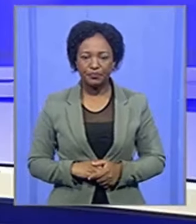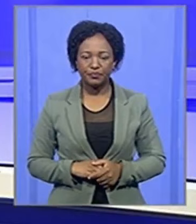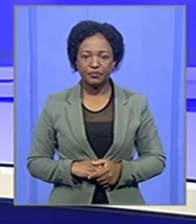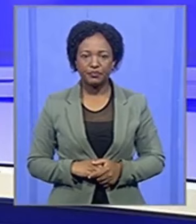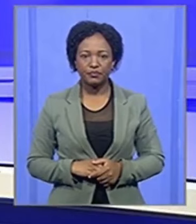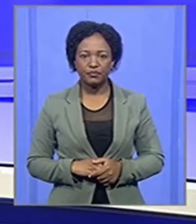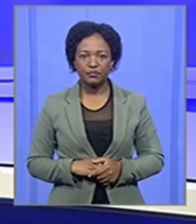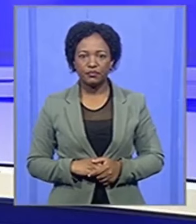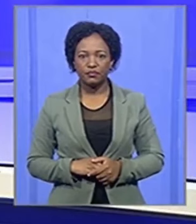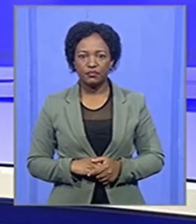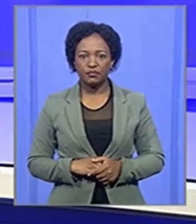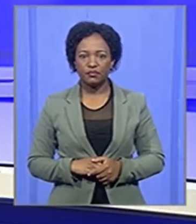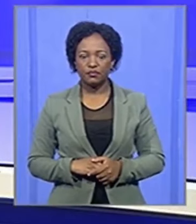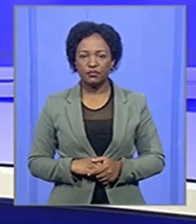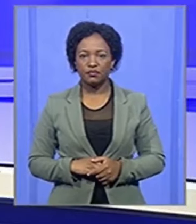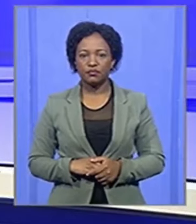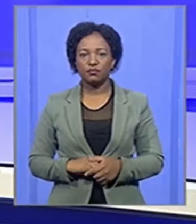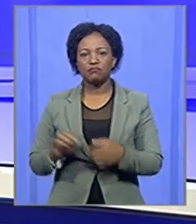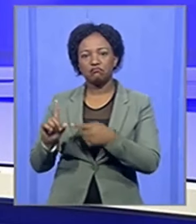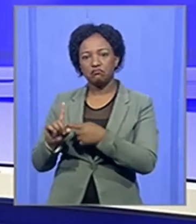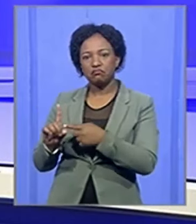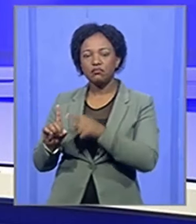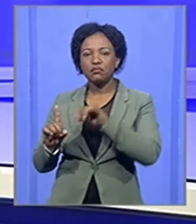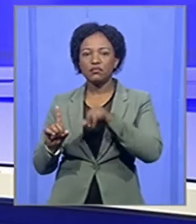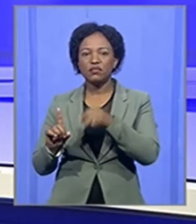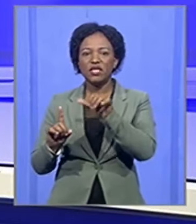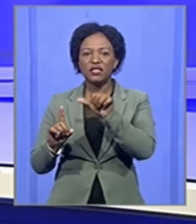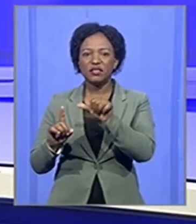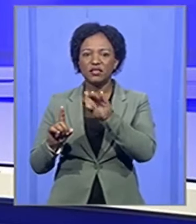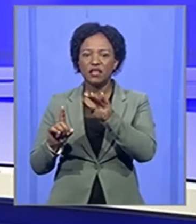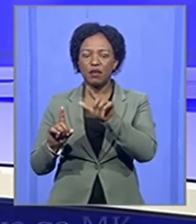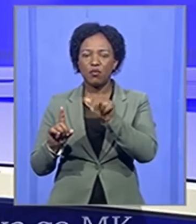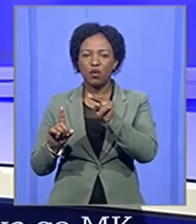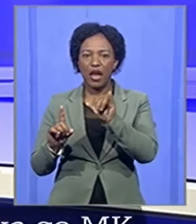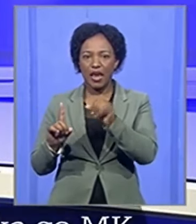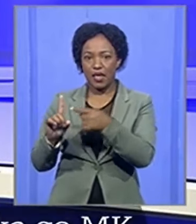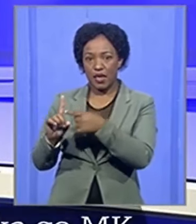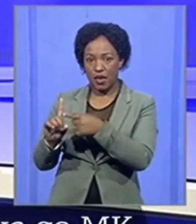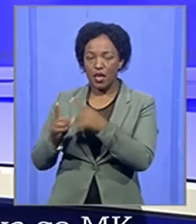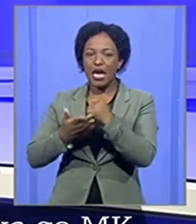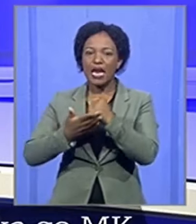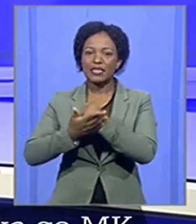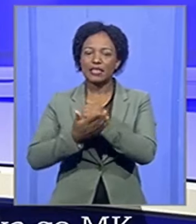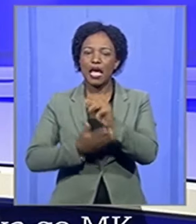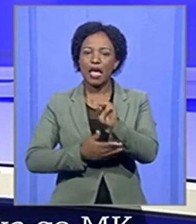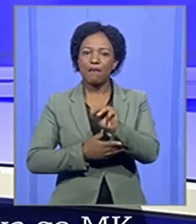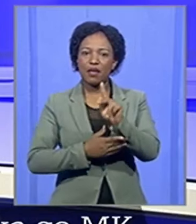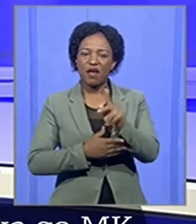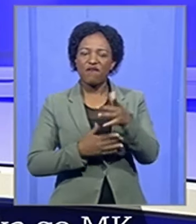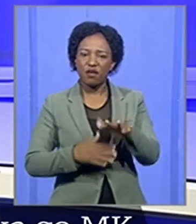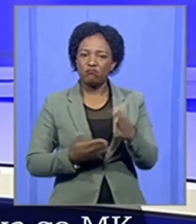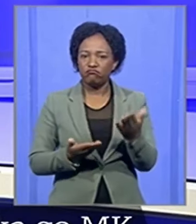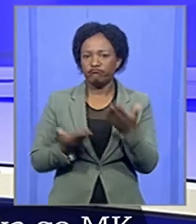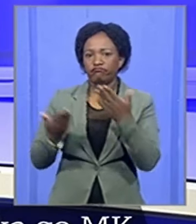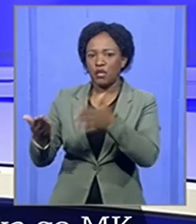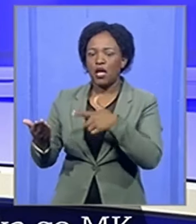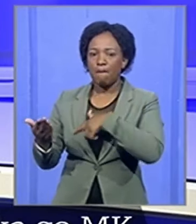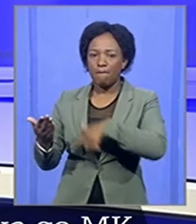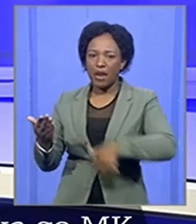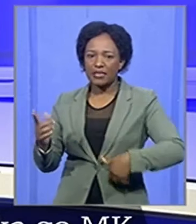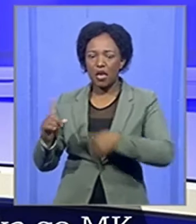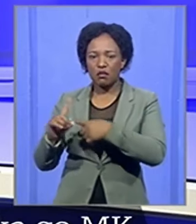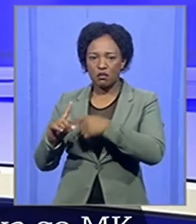Go ka ba le bohlatse jo bo laetšago gore Jabulani Khumalo yo a ngwadišeditšego mokgatlo wa MK o neile mopresidente wa maloba Jacob Zuma